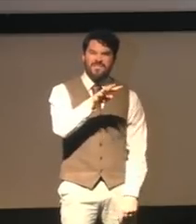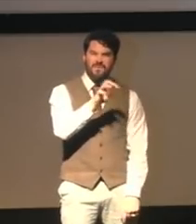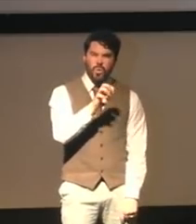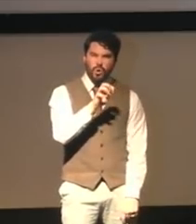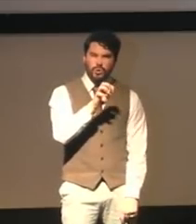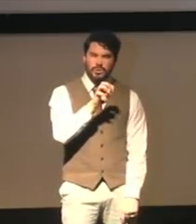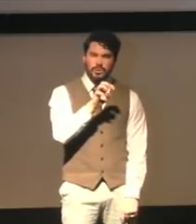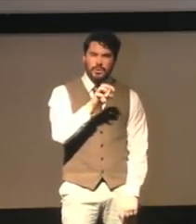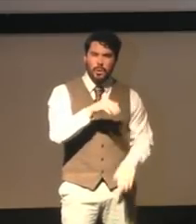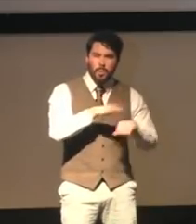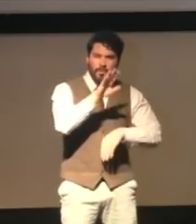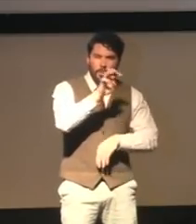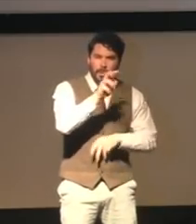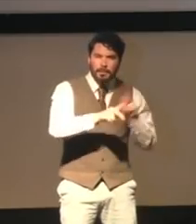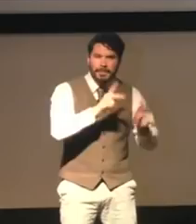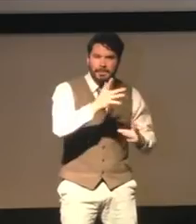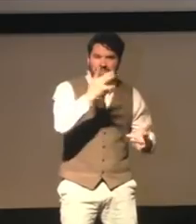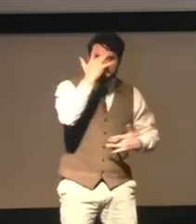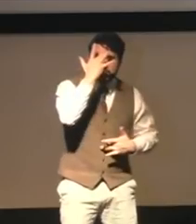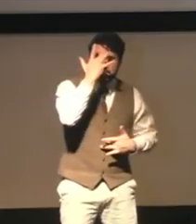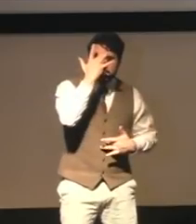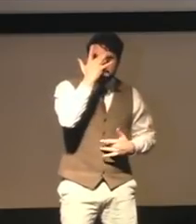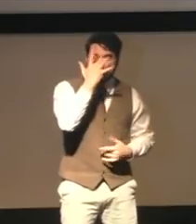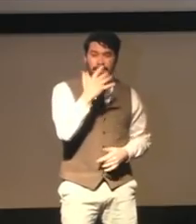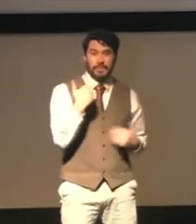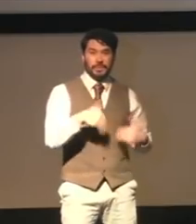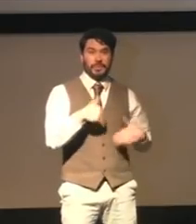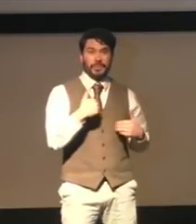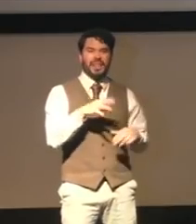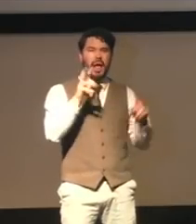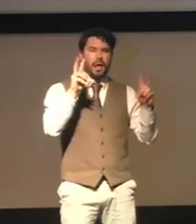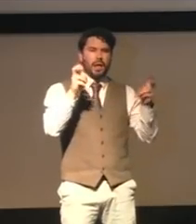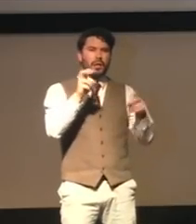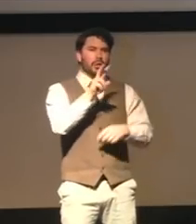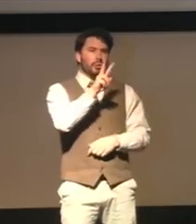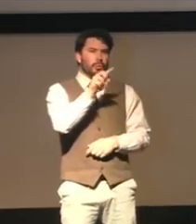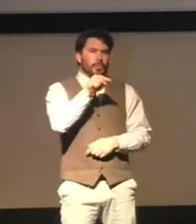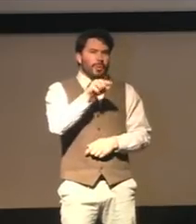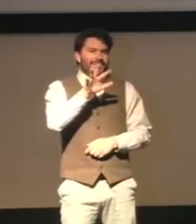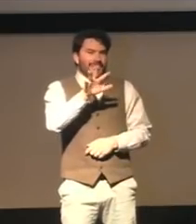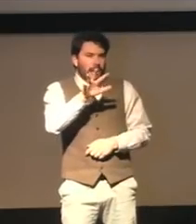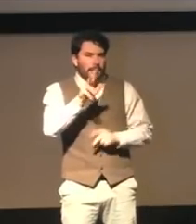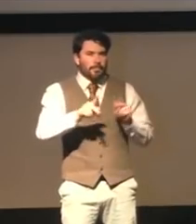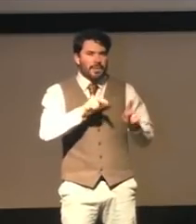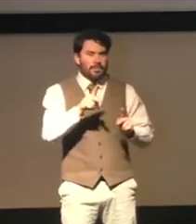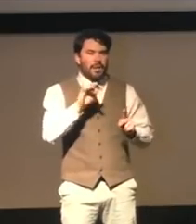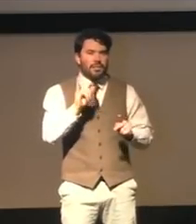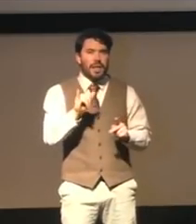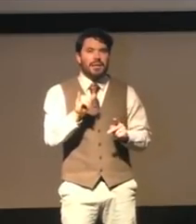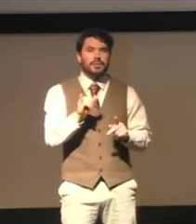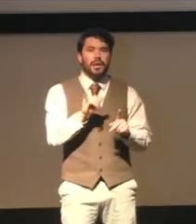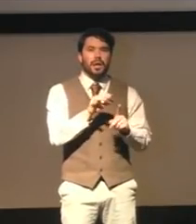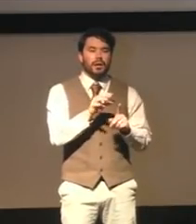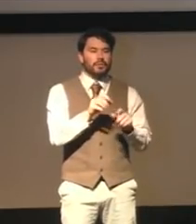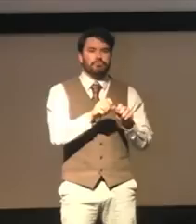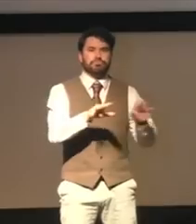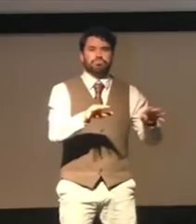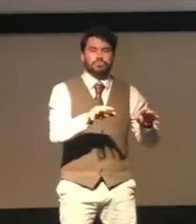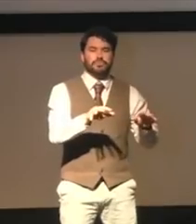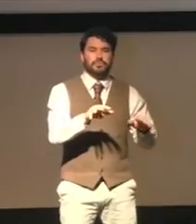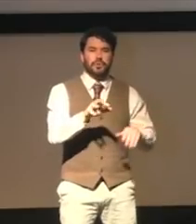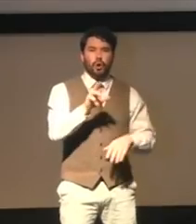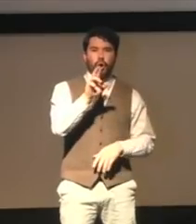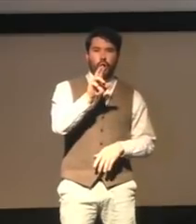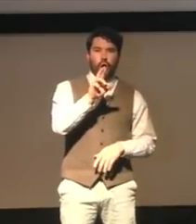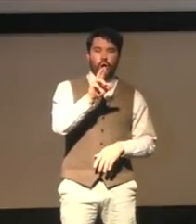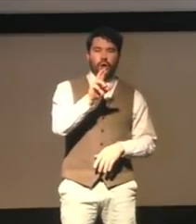and that 2.5 people is often referred to as the reproductive number, or some people call it the R naught